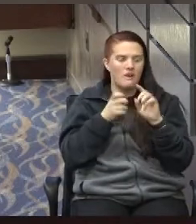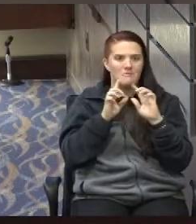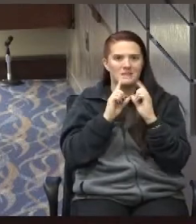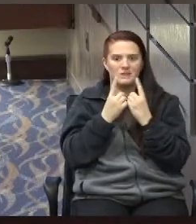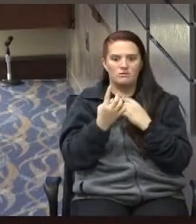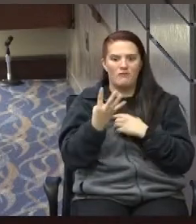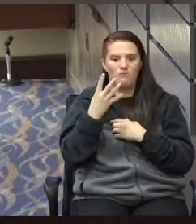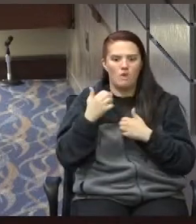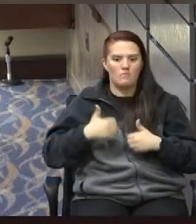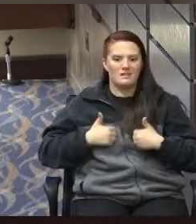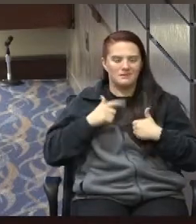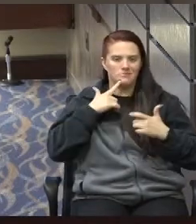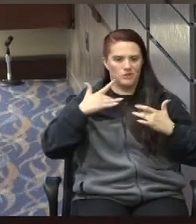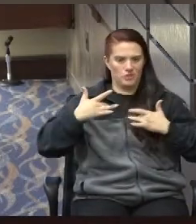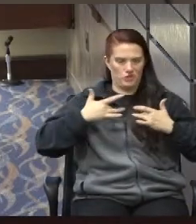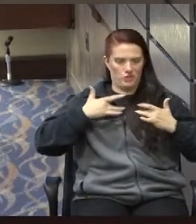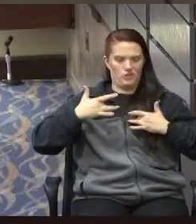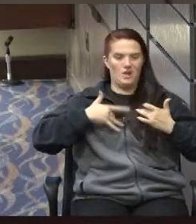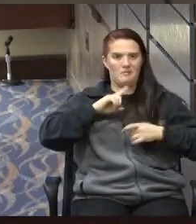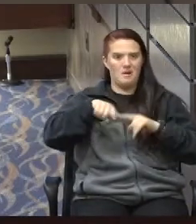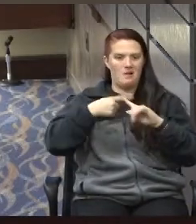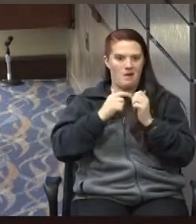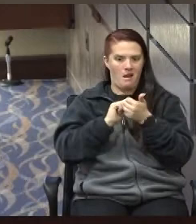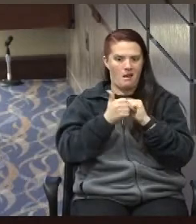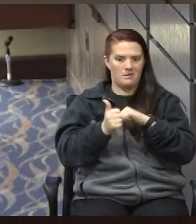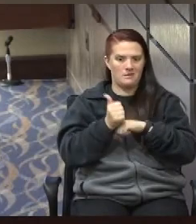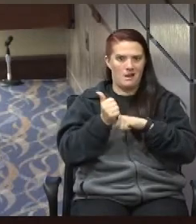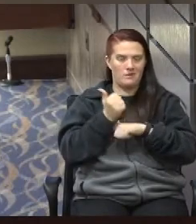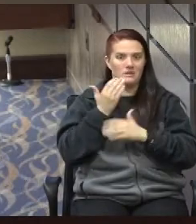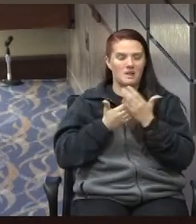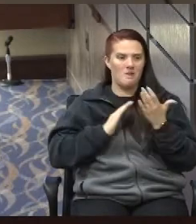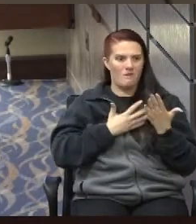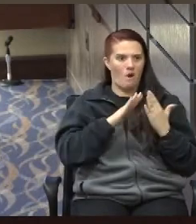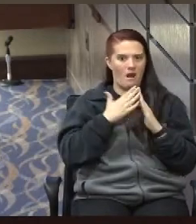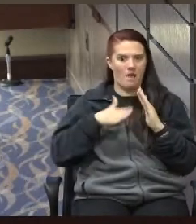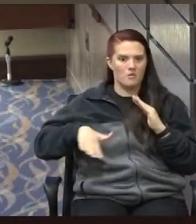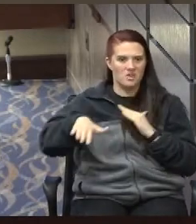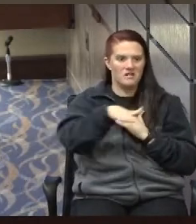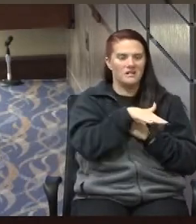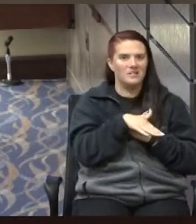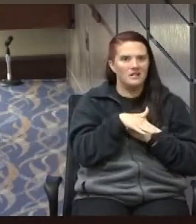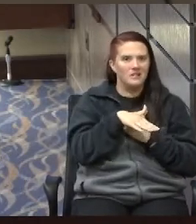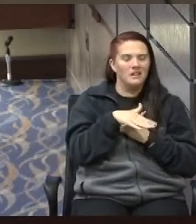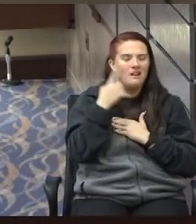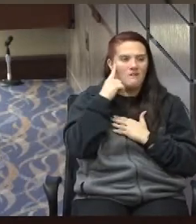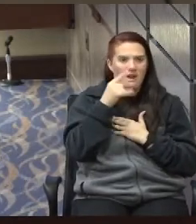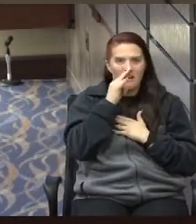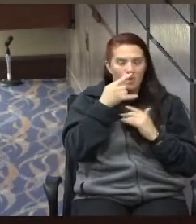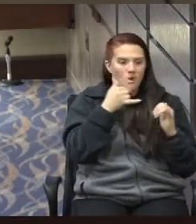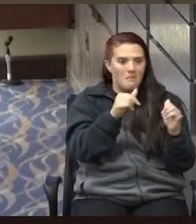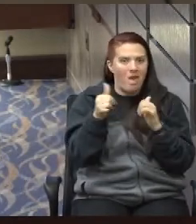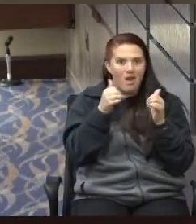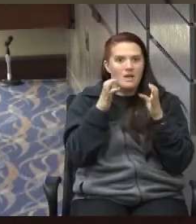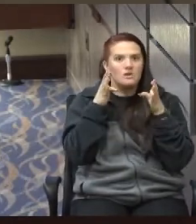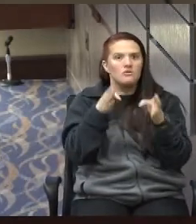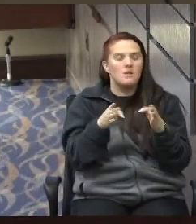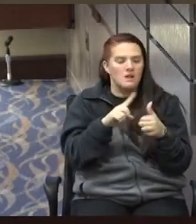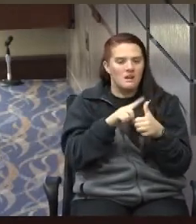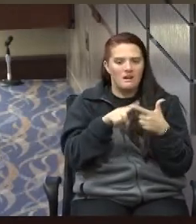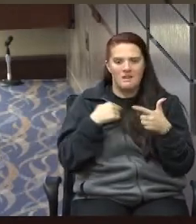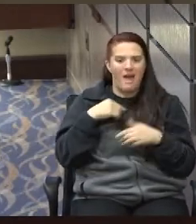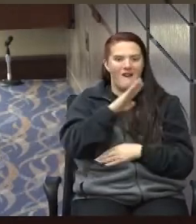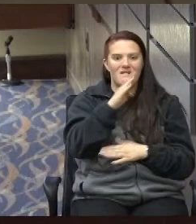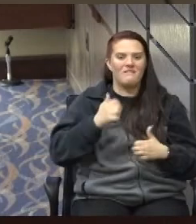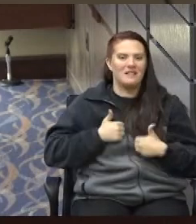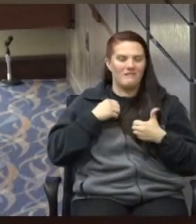is just concern about how dangerous some of our neighborhoods are for kids playing in the street. I've never lived